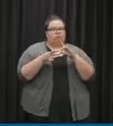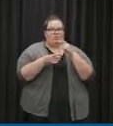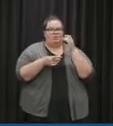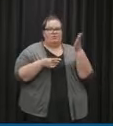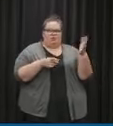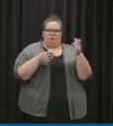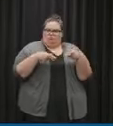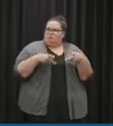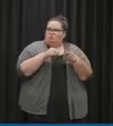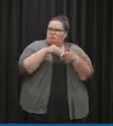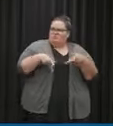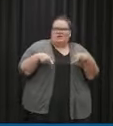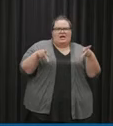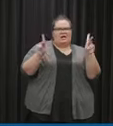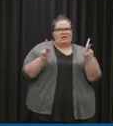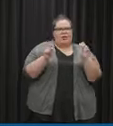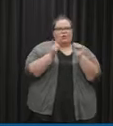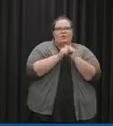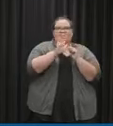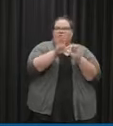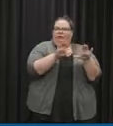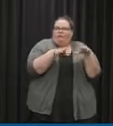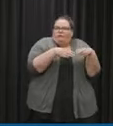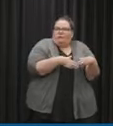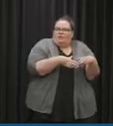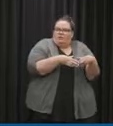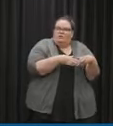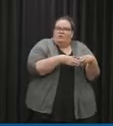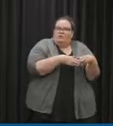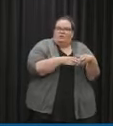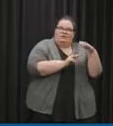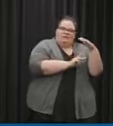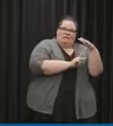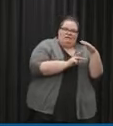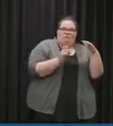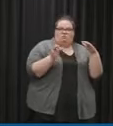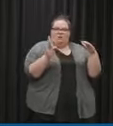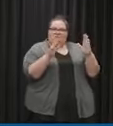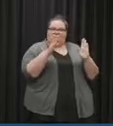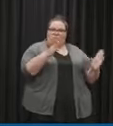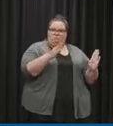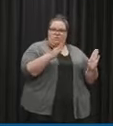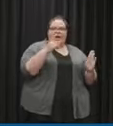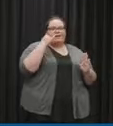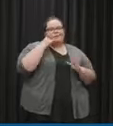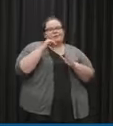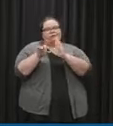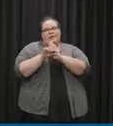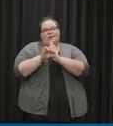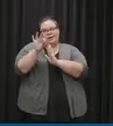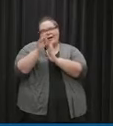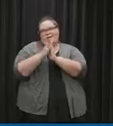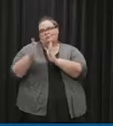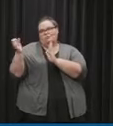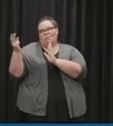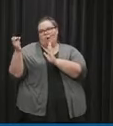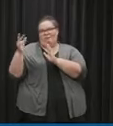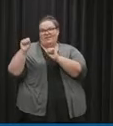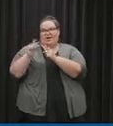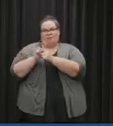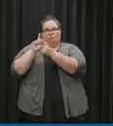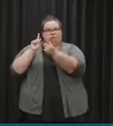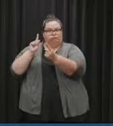are allowed to do field trips within their bubble, K to 8, and if they can maintain social distancing at the 9 to 12 levels and maintain social